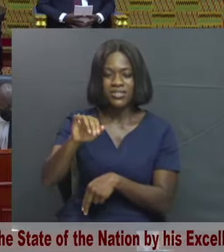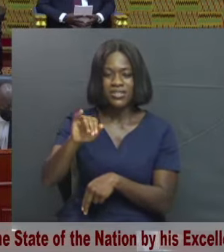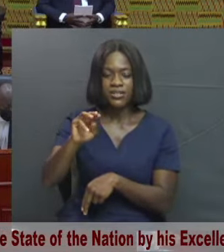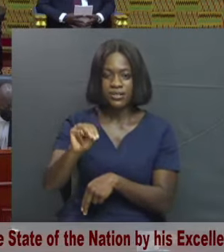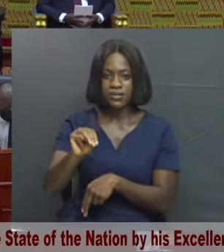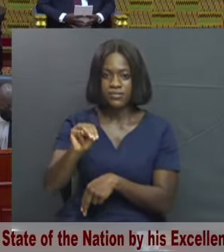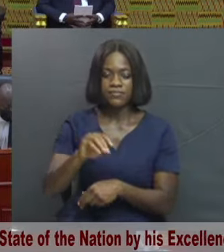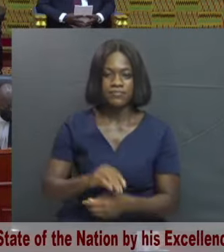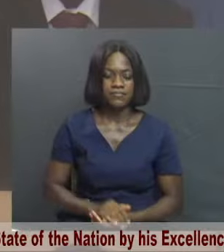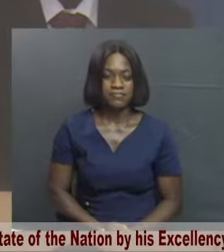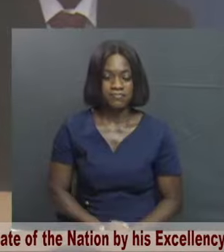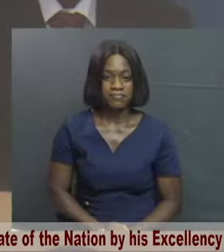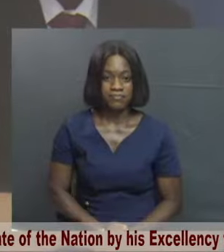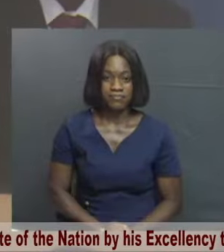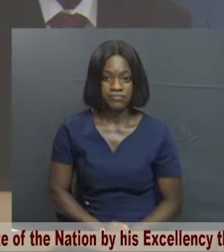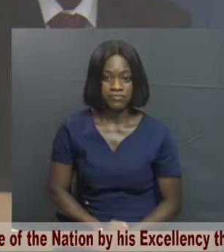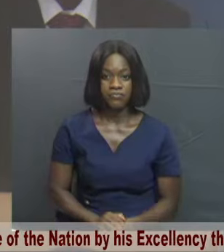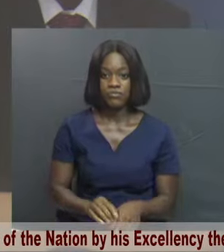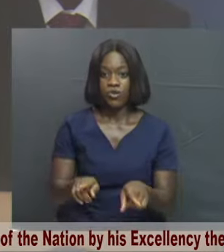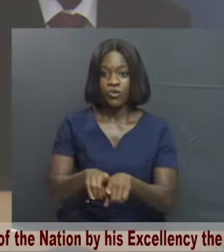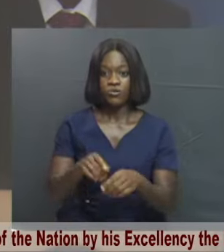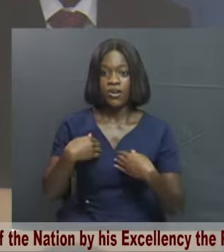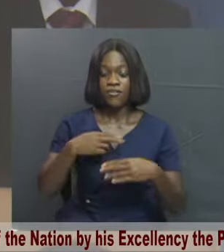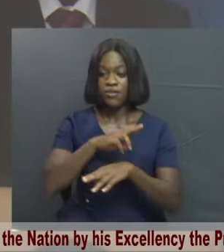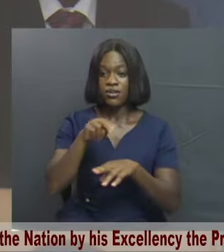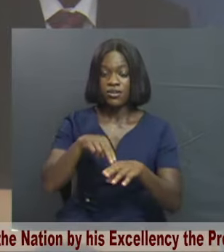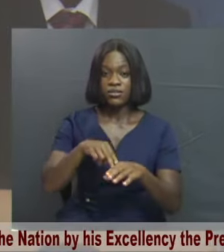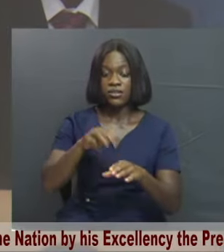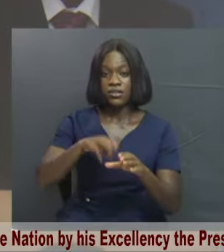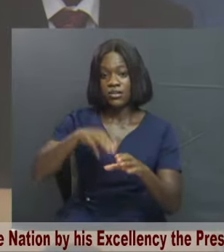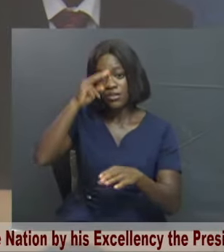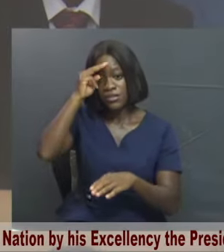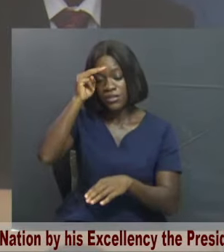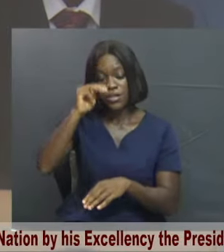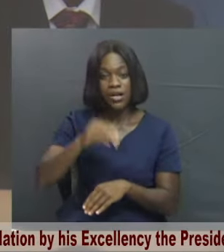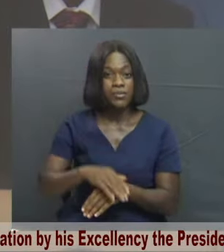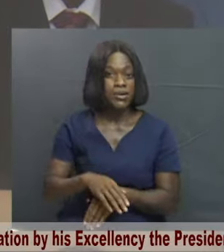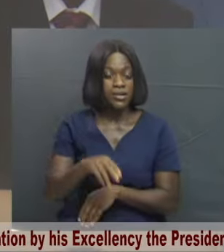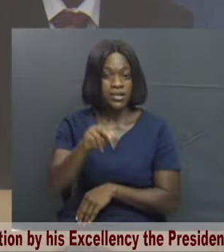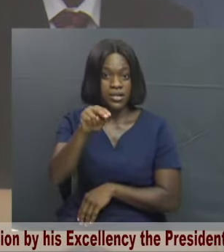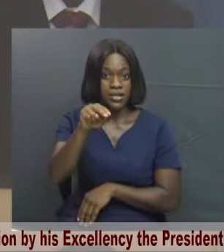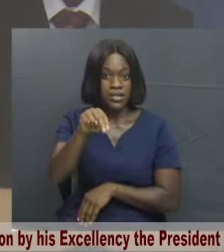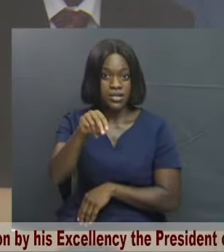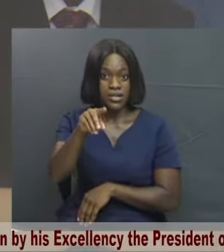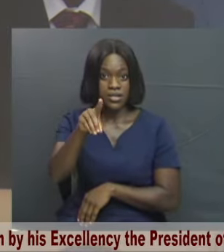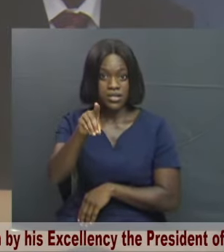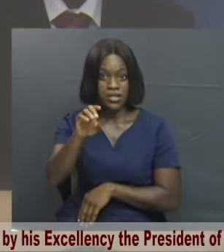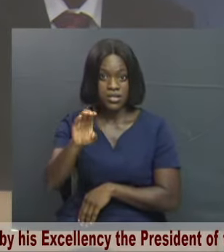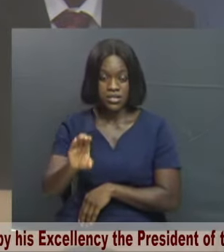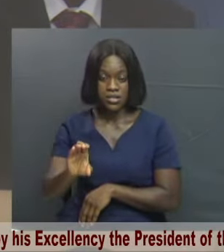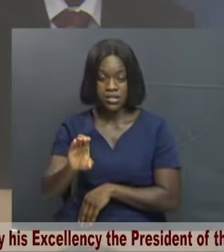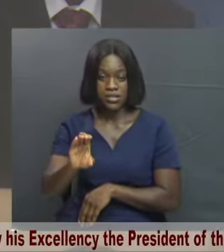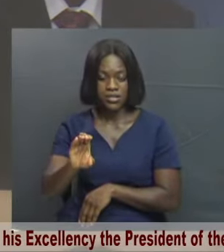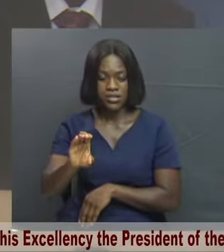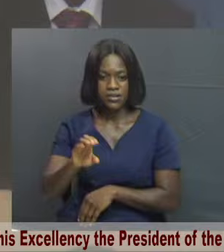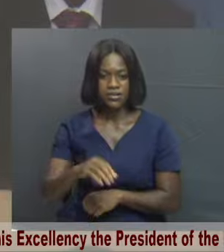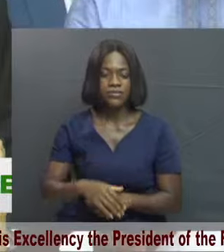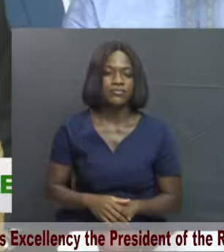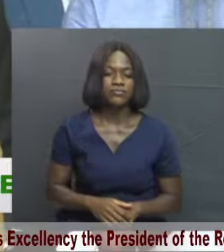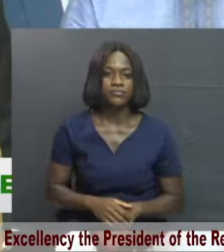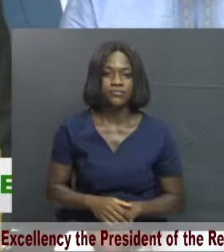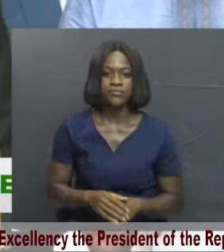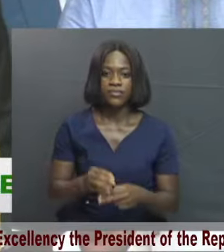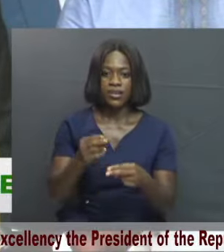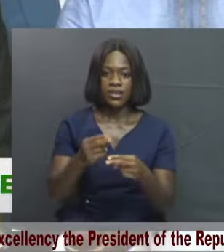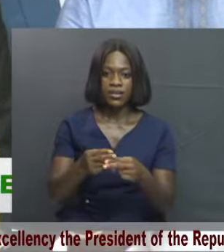team we also have the national chairman of the national Democratic Congress